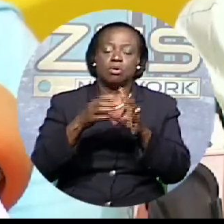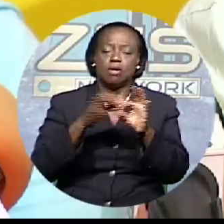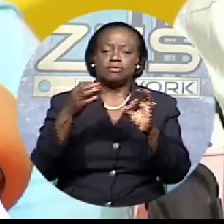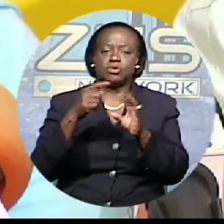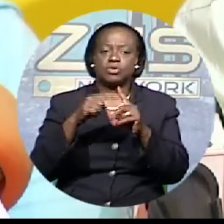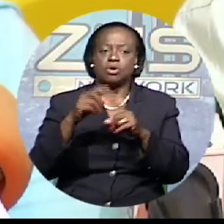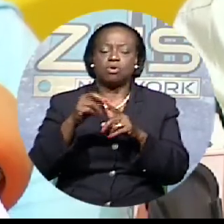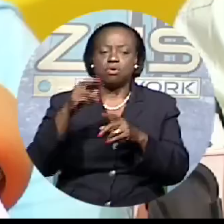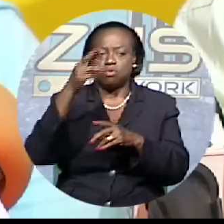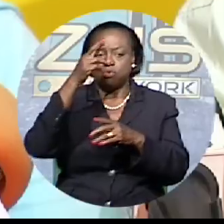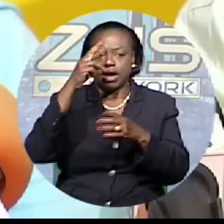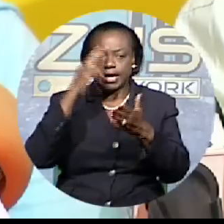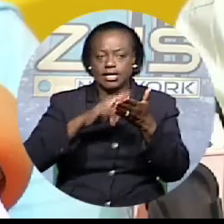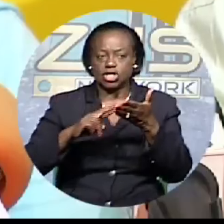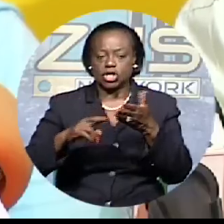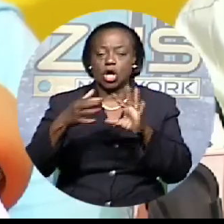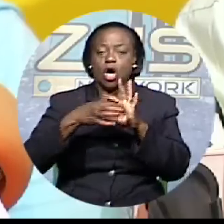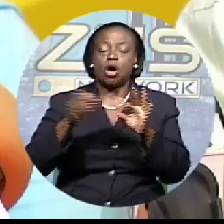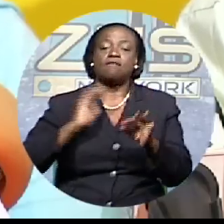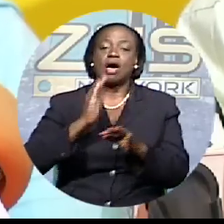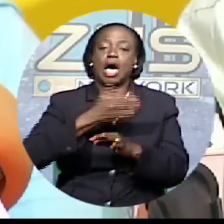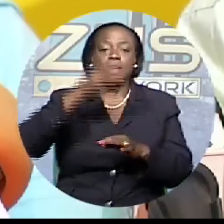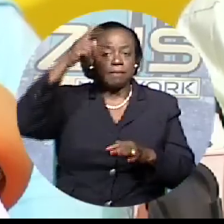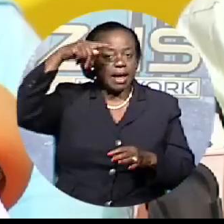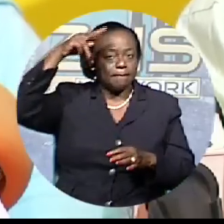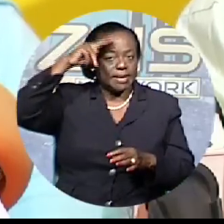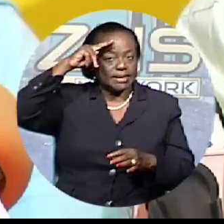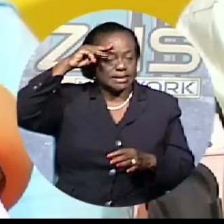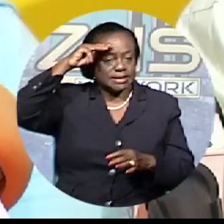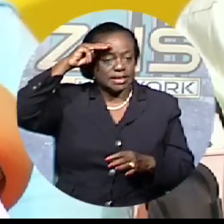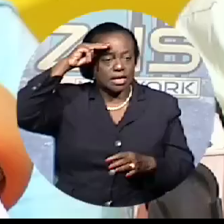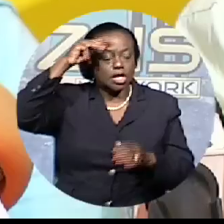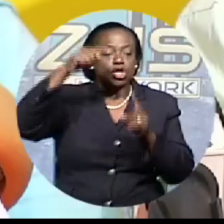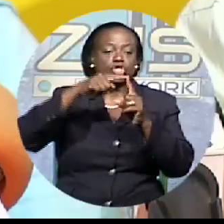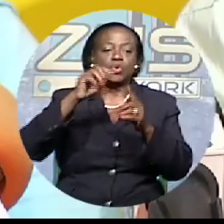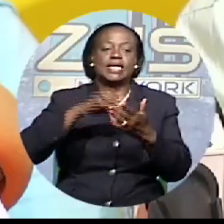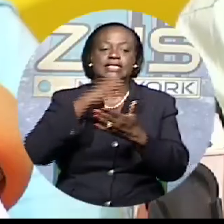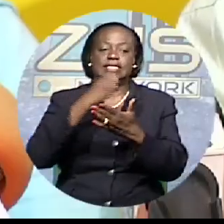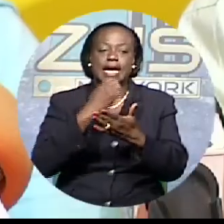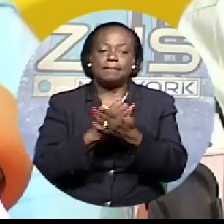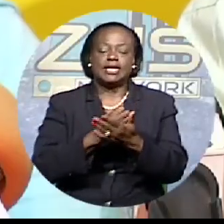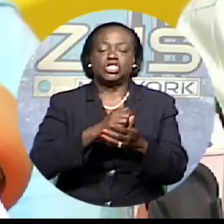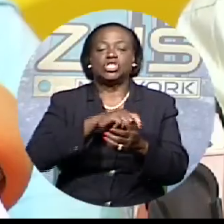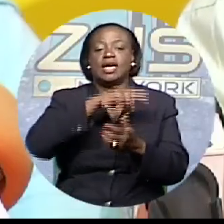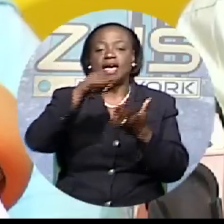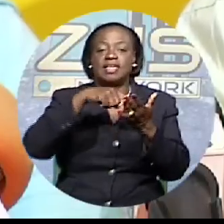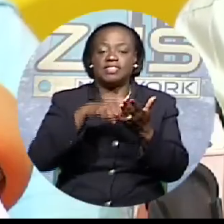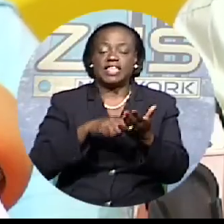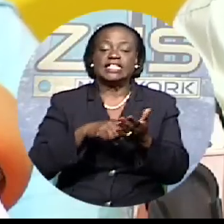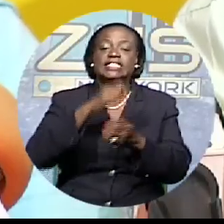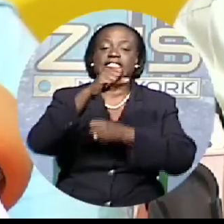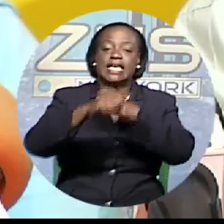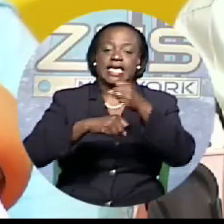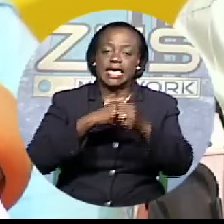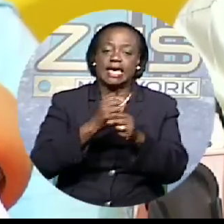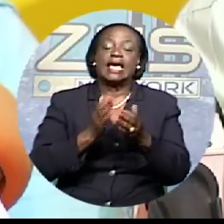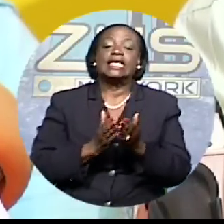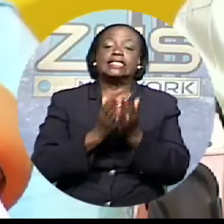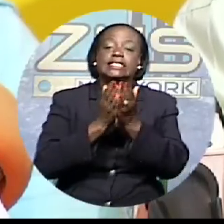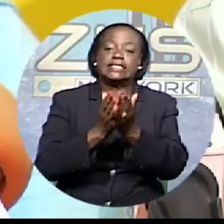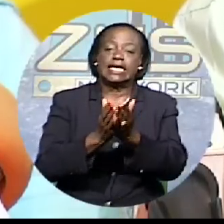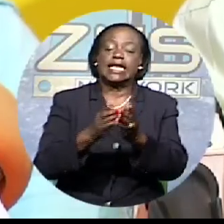Minister to officially establish in this year sloop sailing as our national